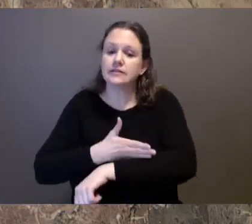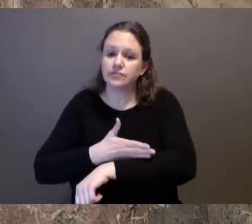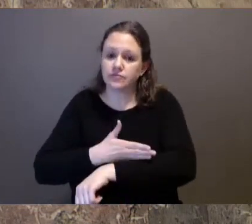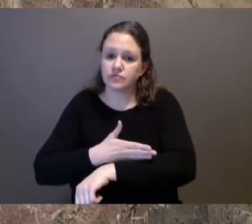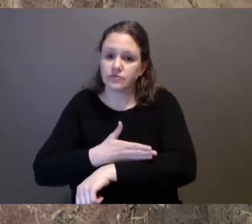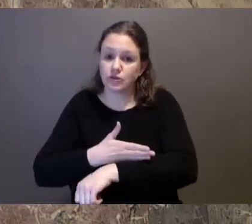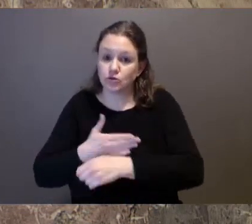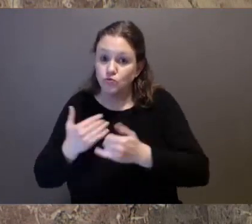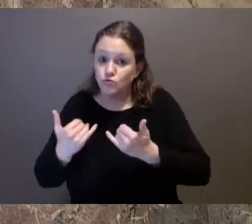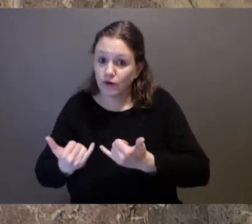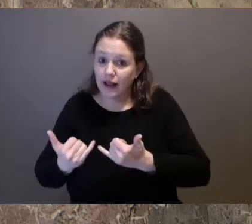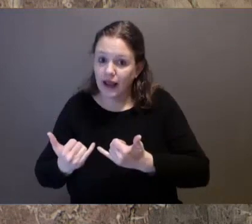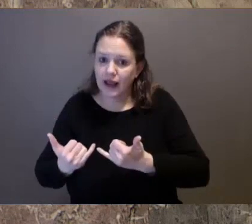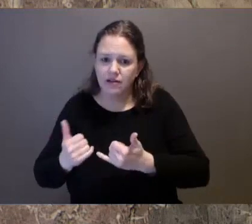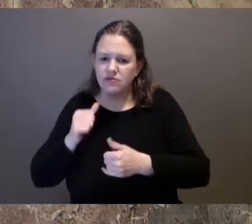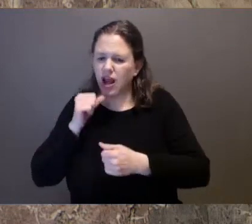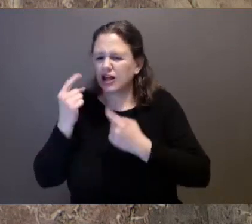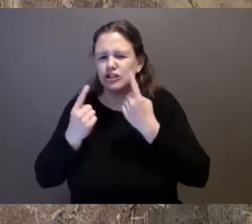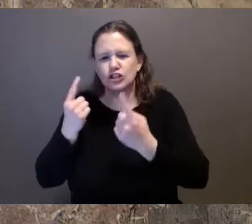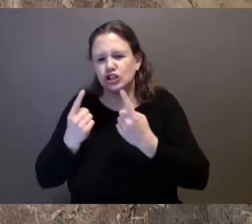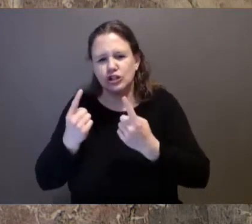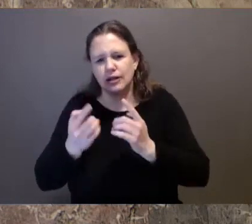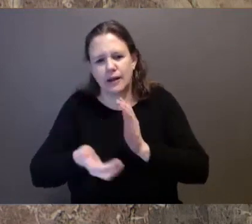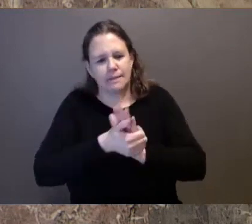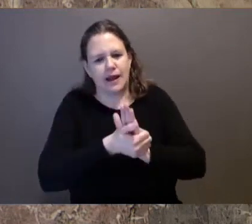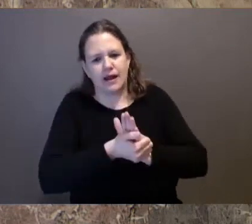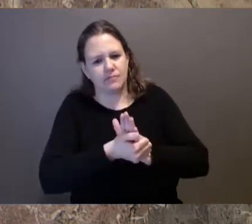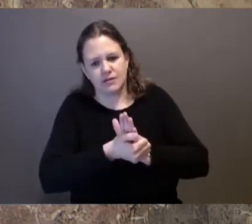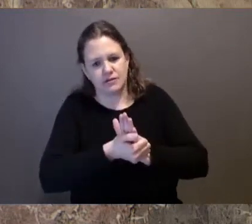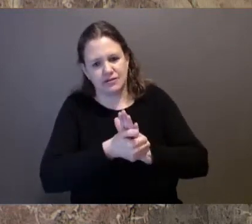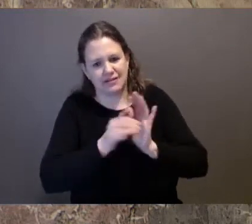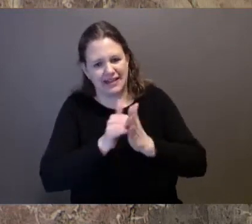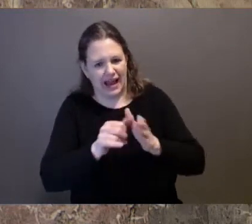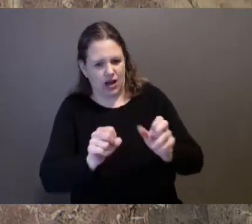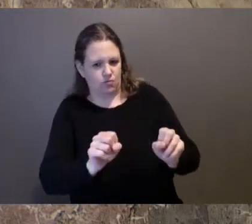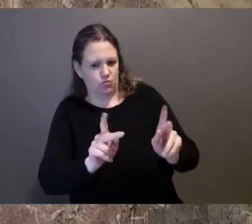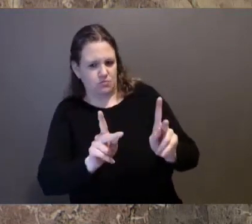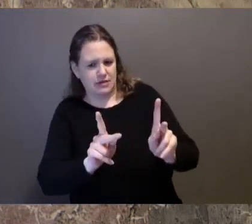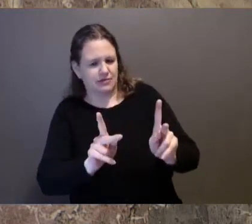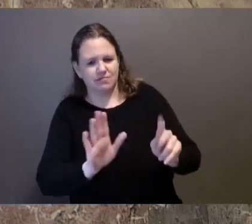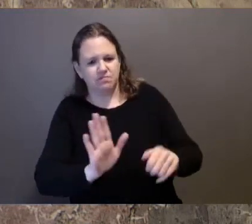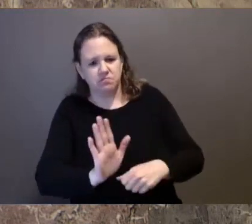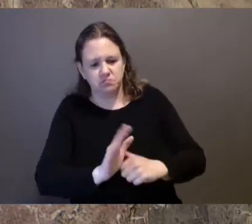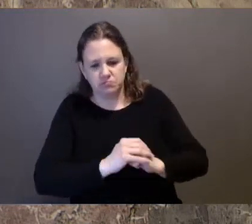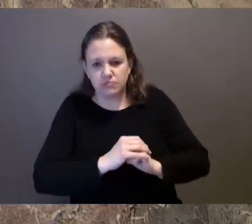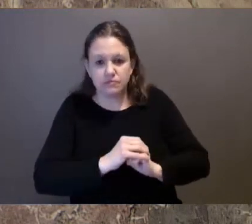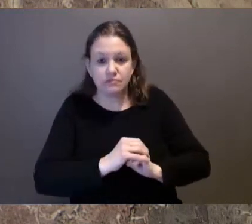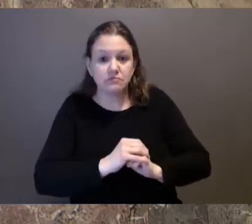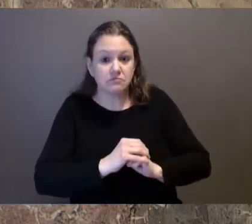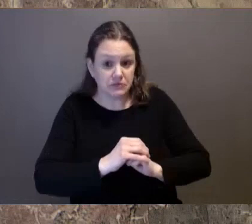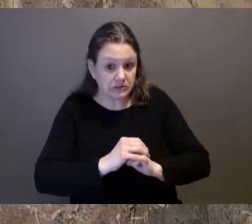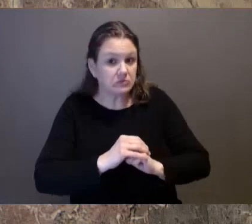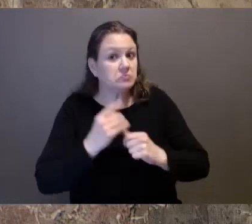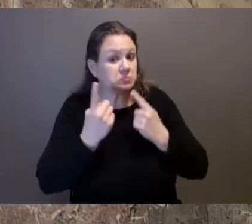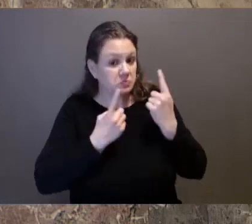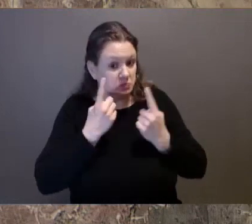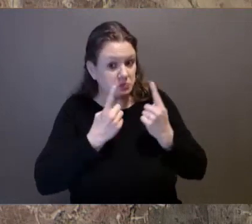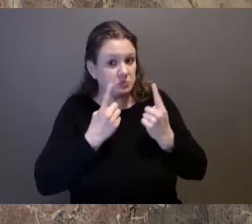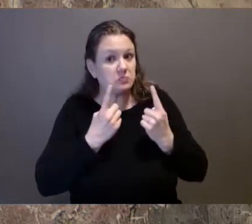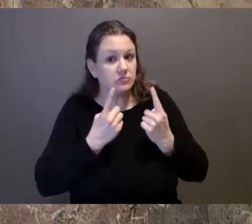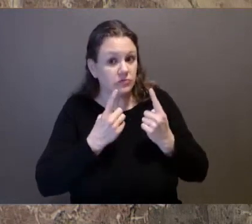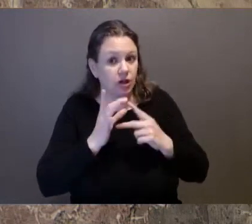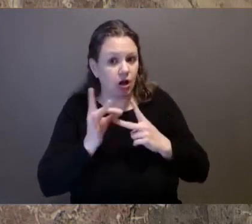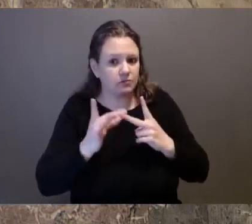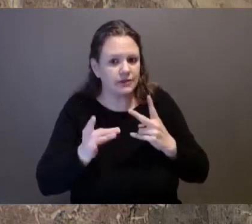permit. However, we are obviously considering many options to continue to test for effluent and to